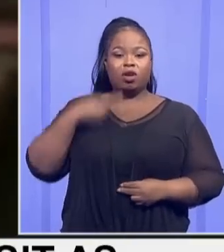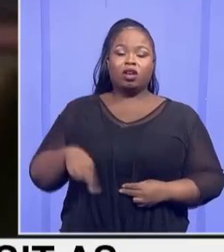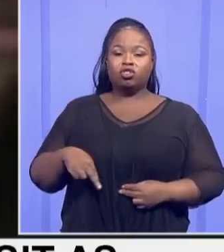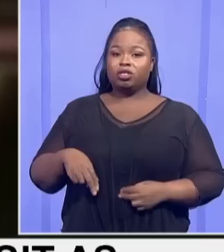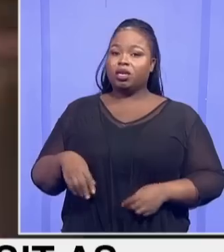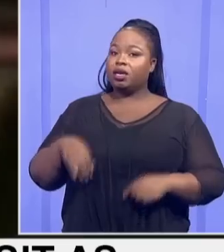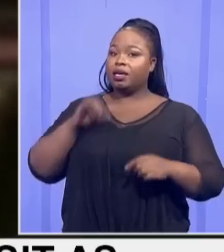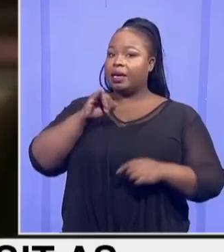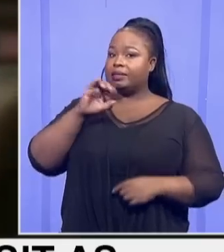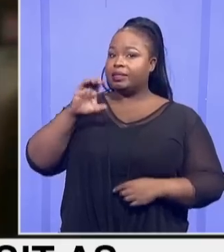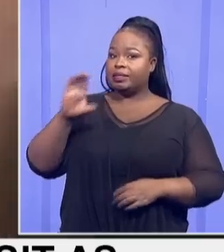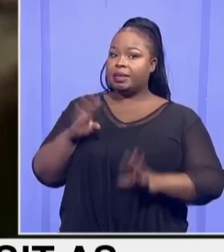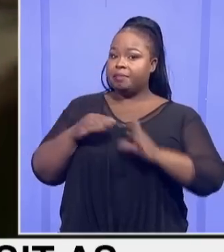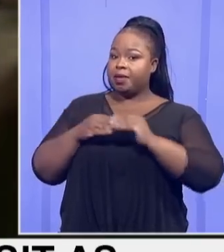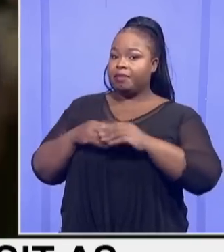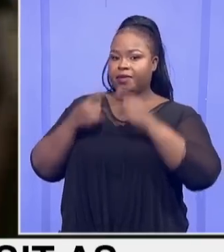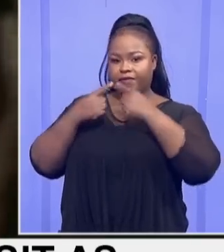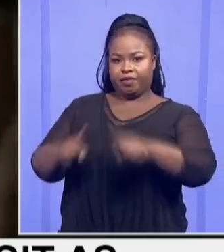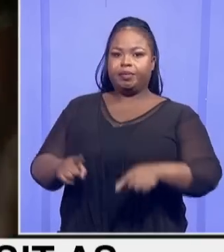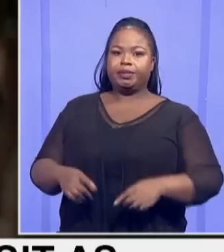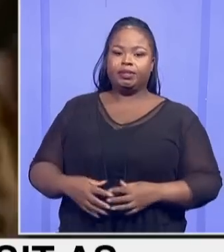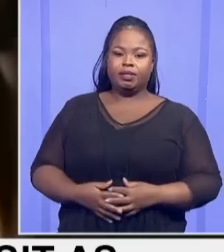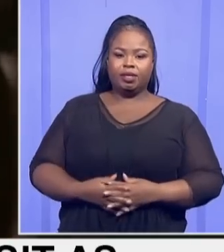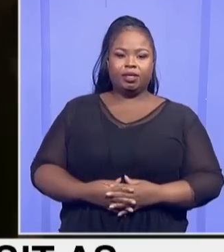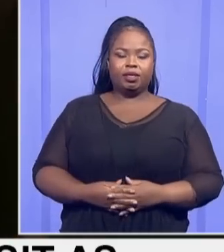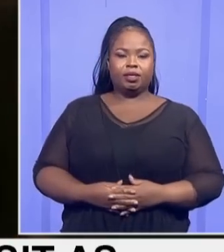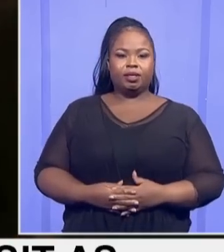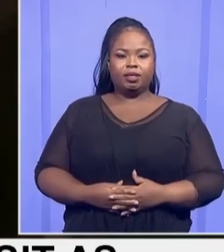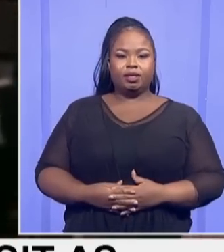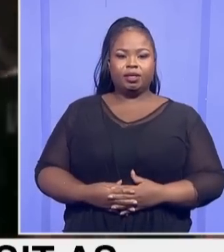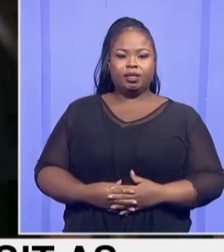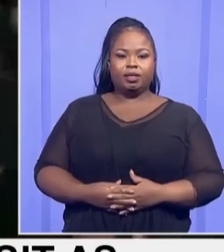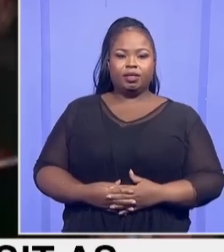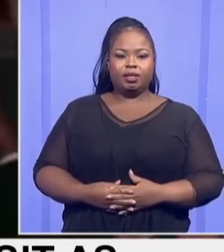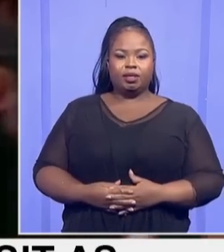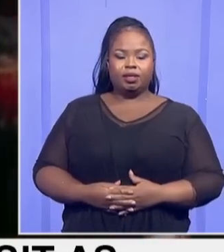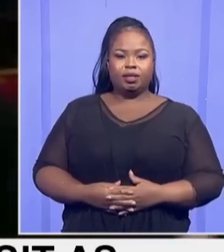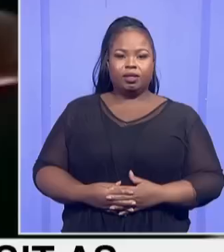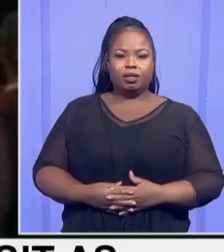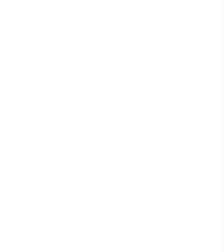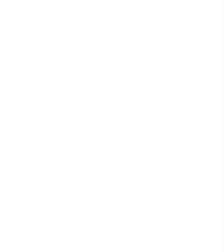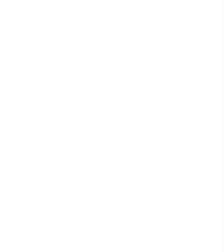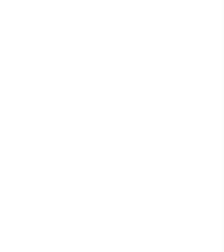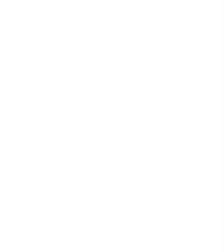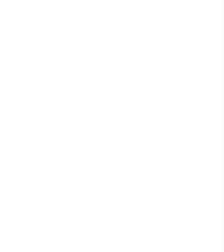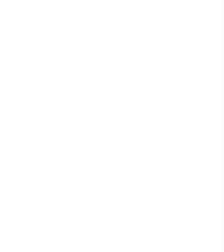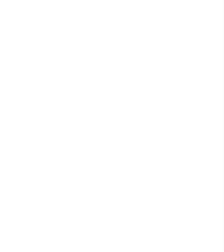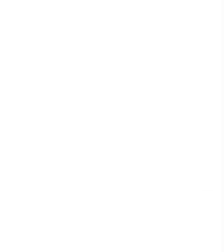International Criminal Court. Sophie Mkwena, SABC News, Johannesburg.